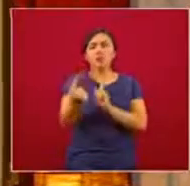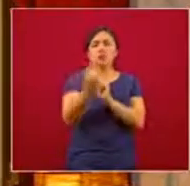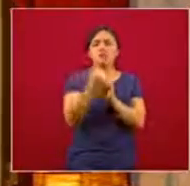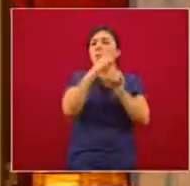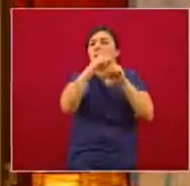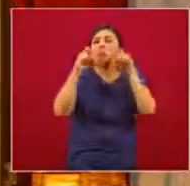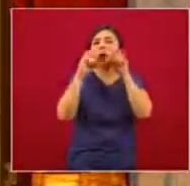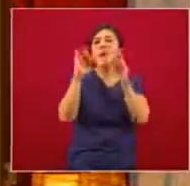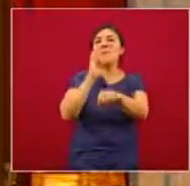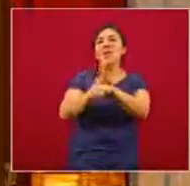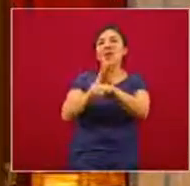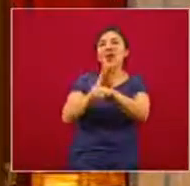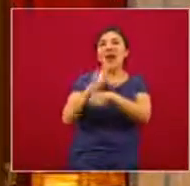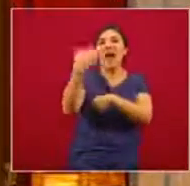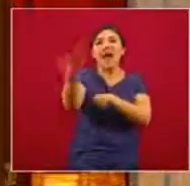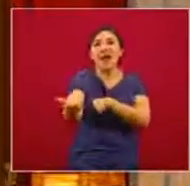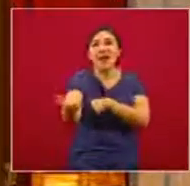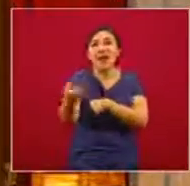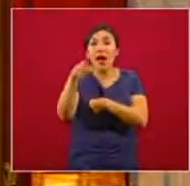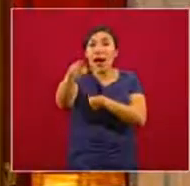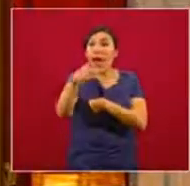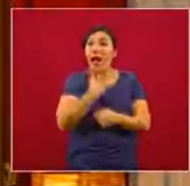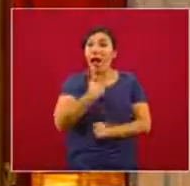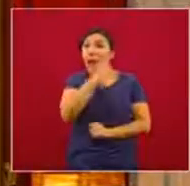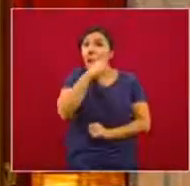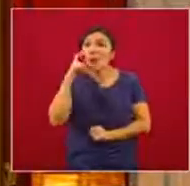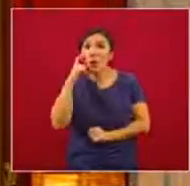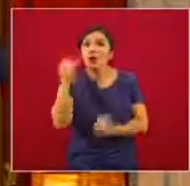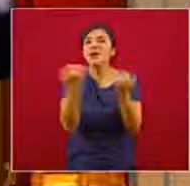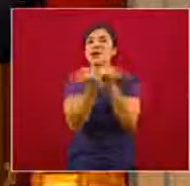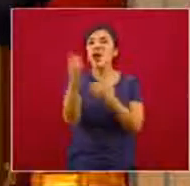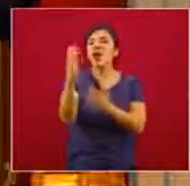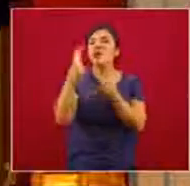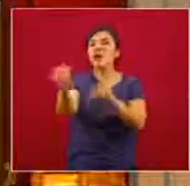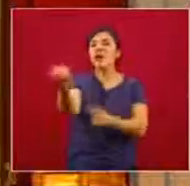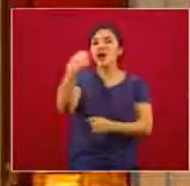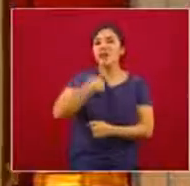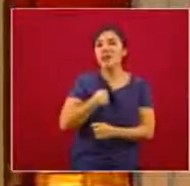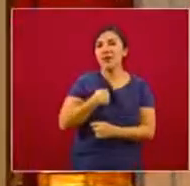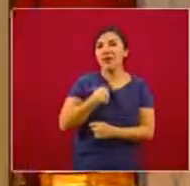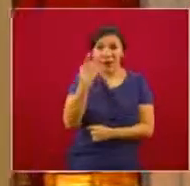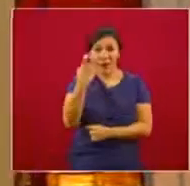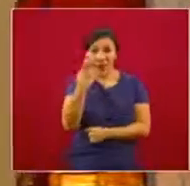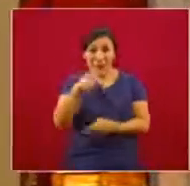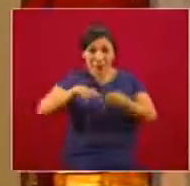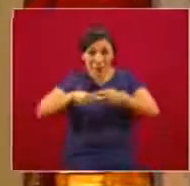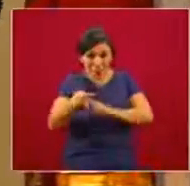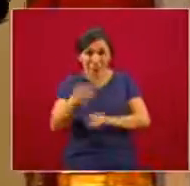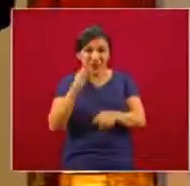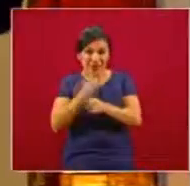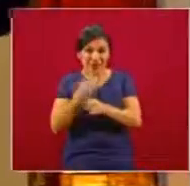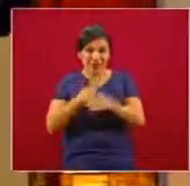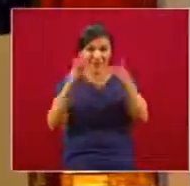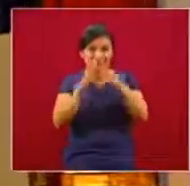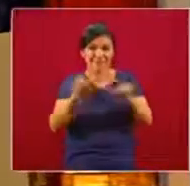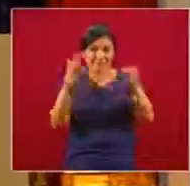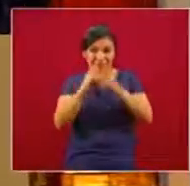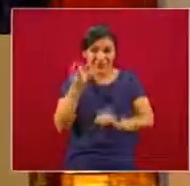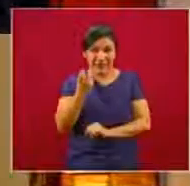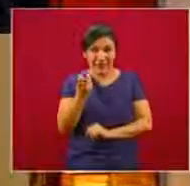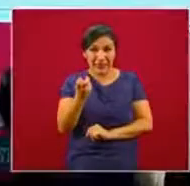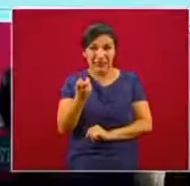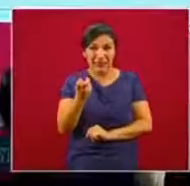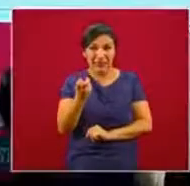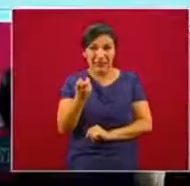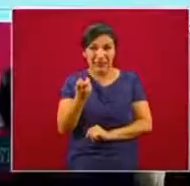emane. you speak, you Y si el otro won't tiene then cubrebocas, me está cuidando a mí. be Por spilling eso, como empezamos droplets, esta and plática, that's how the others will